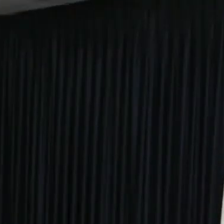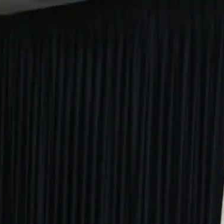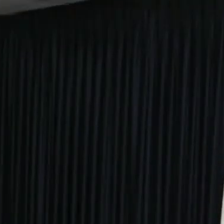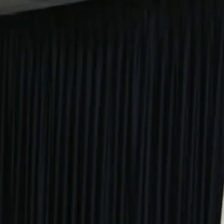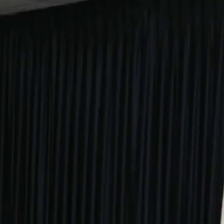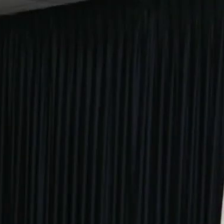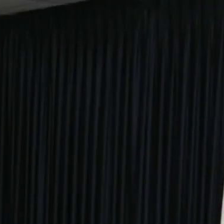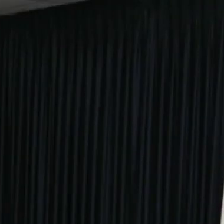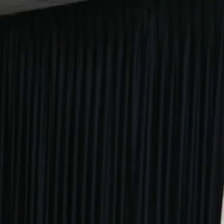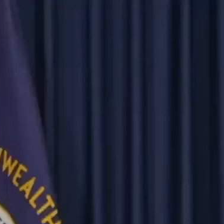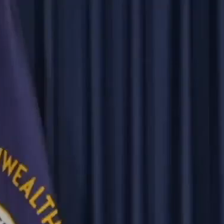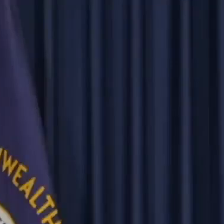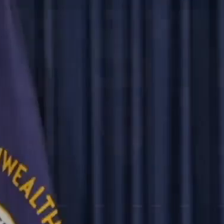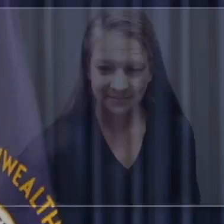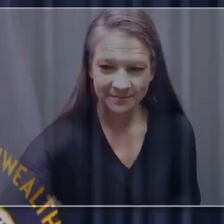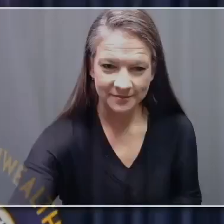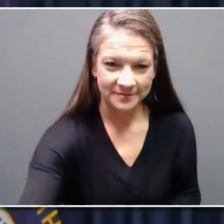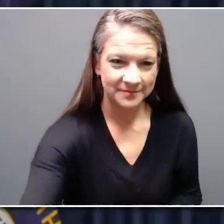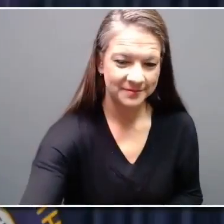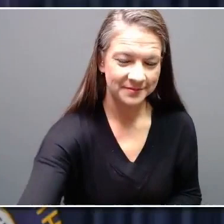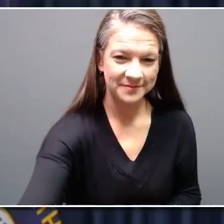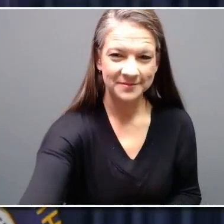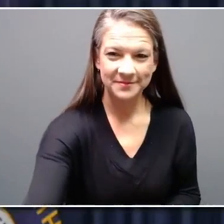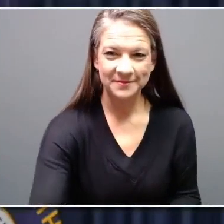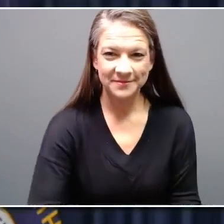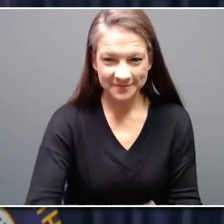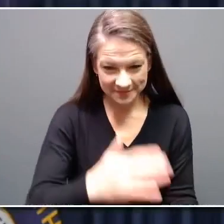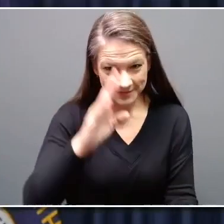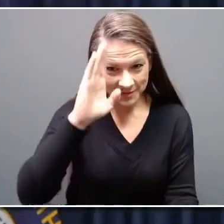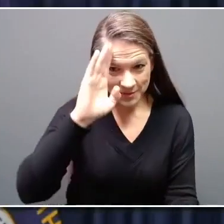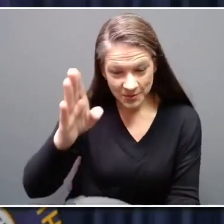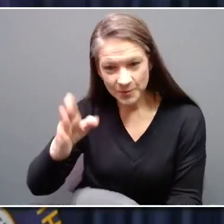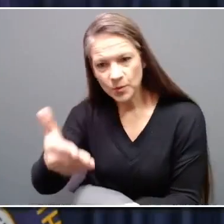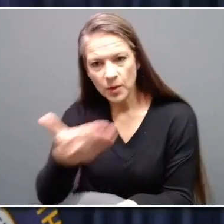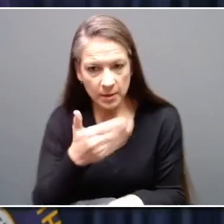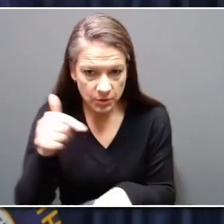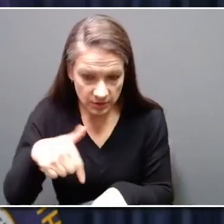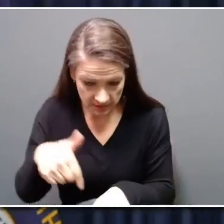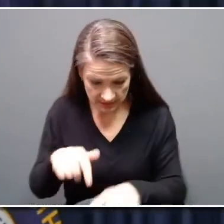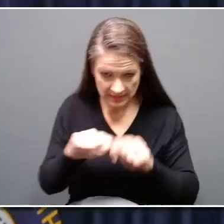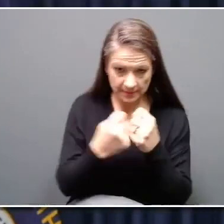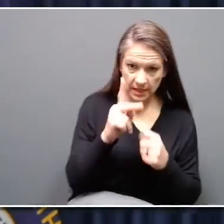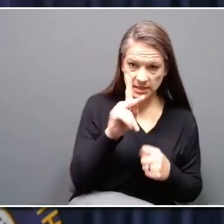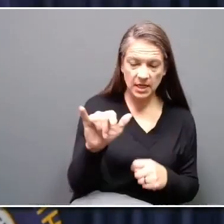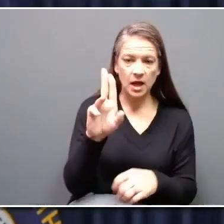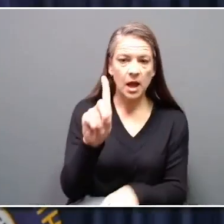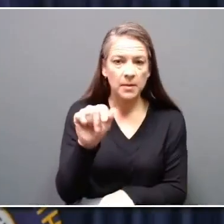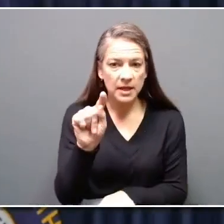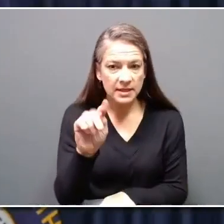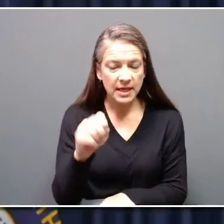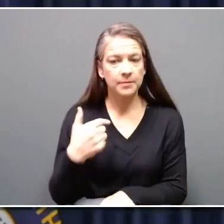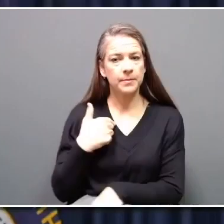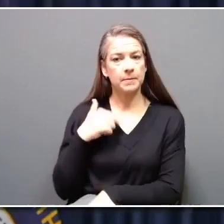Good afternoon and welcome to today's Team Kentucky Update. I'm Andy, and today we'll have a number of updates at the